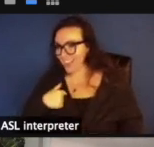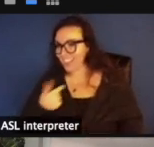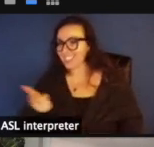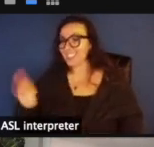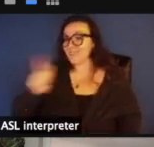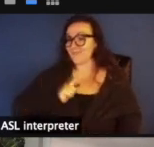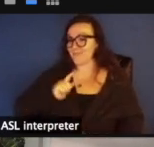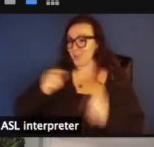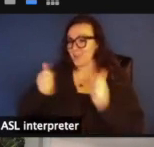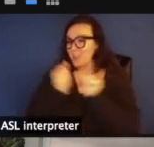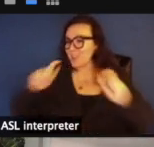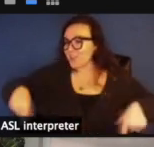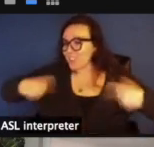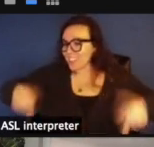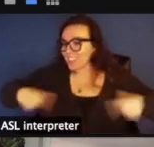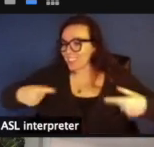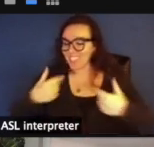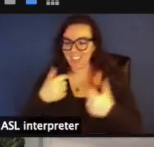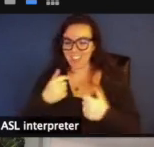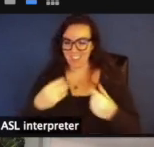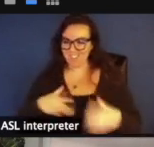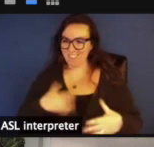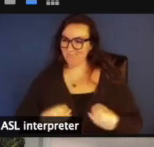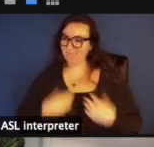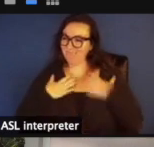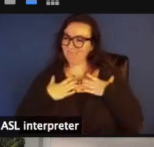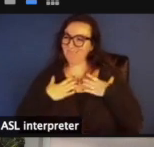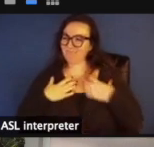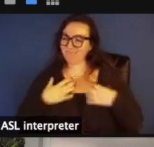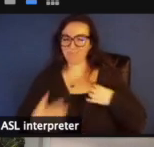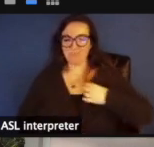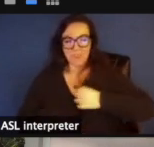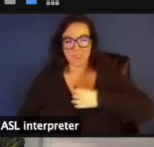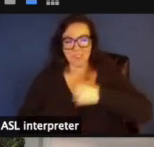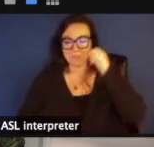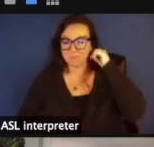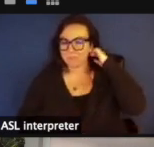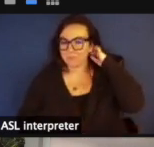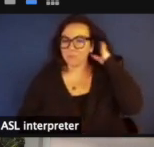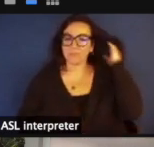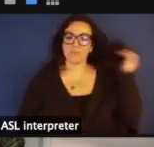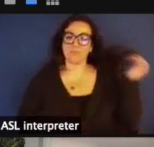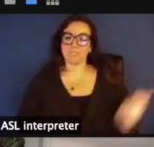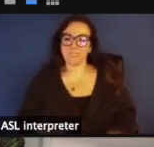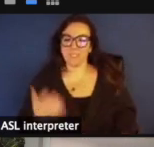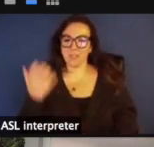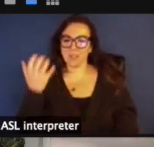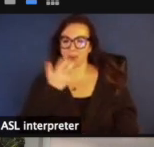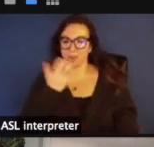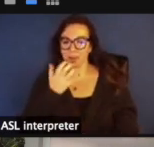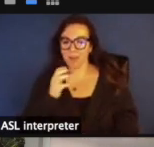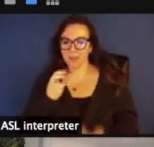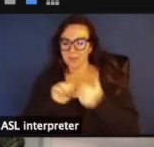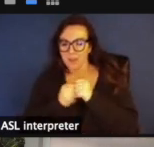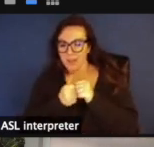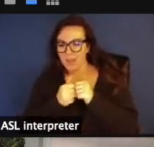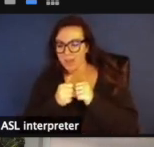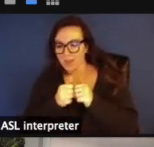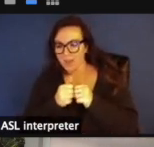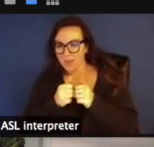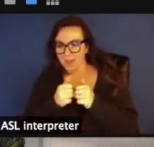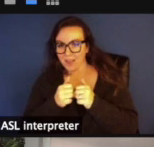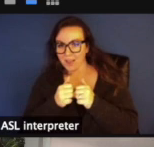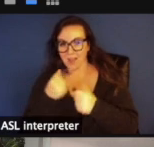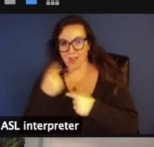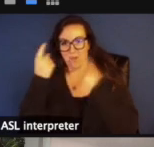And so what he's able to do somehow is to start in the middle of the painting, right? So it's not like, right. It makes me